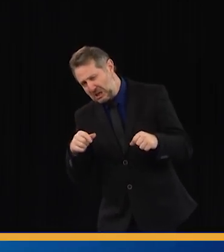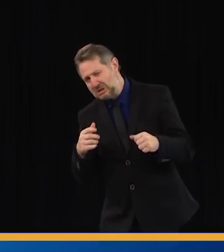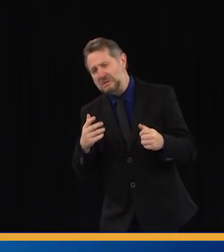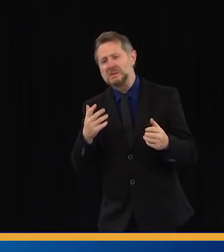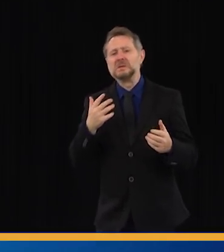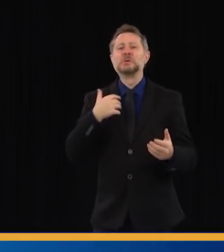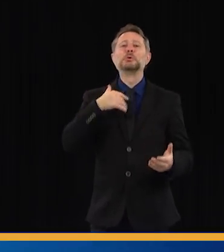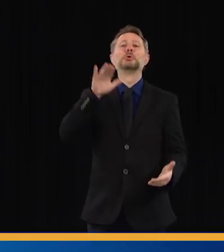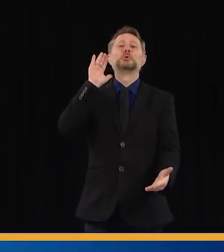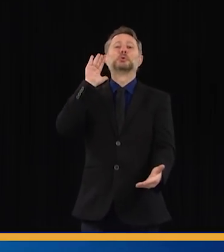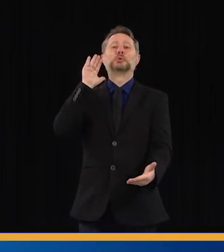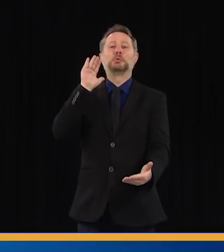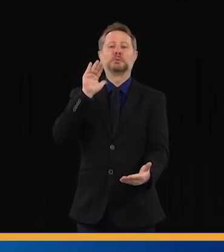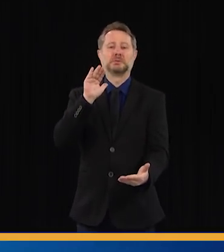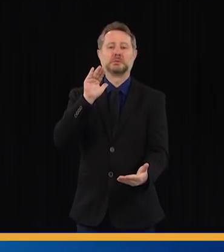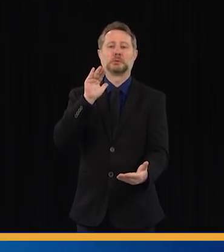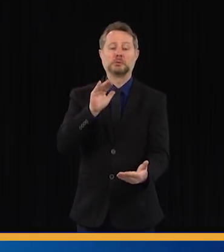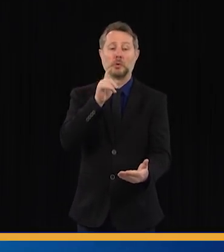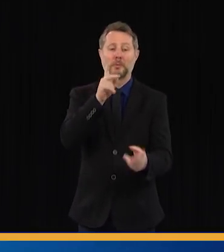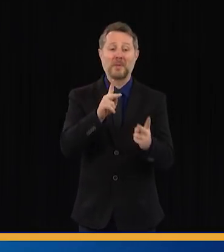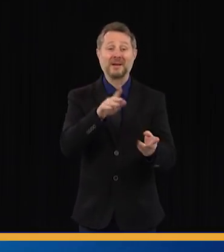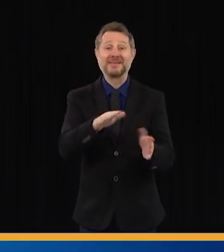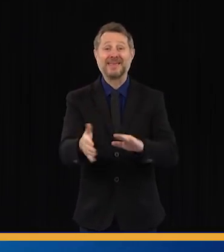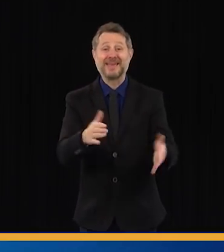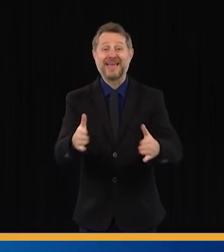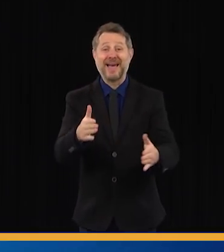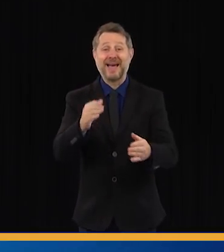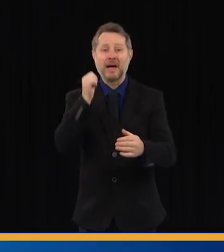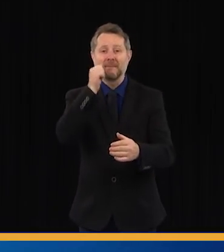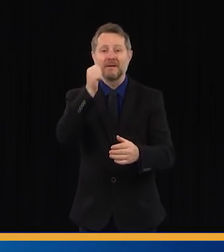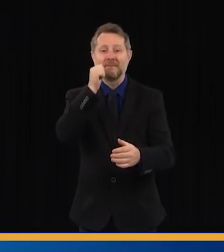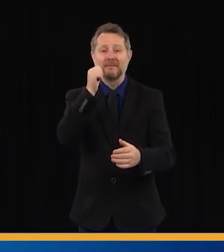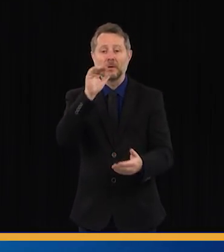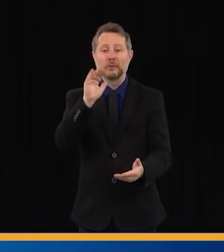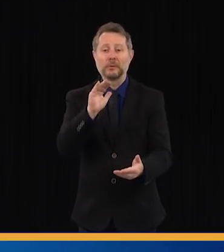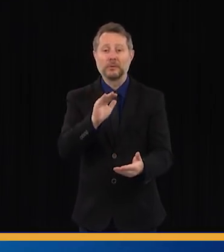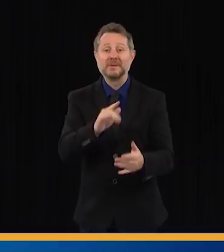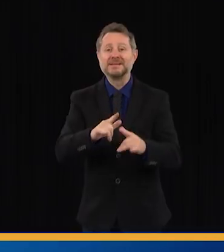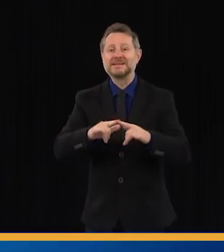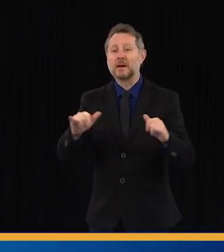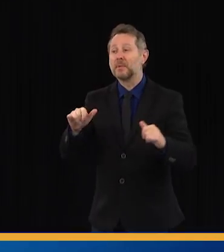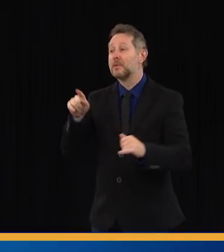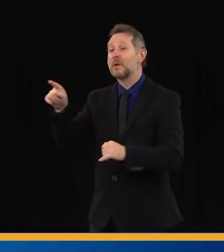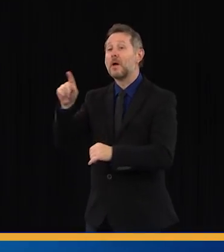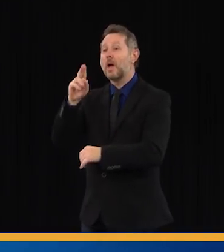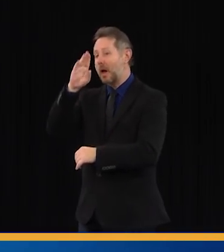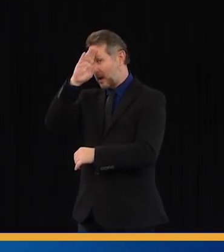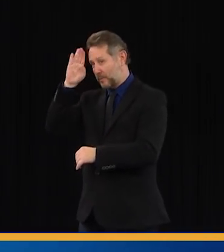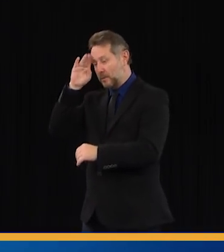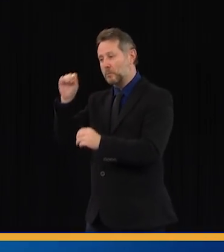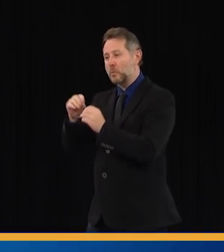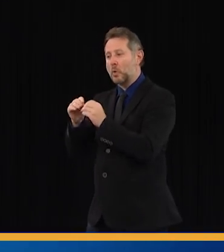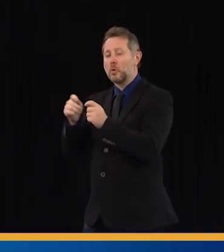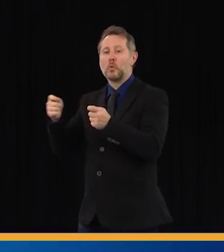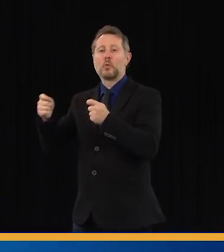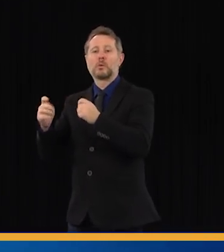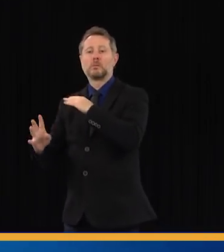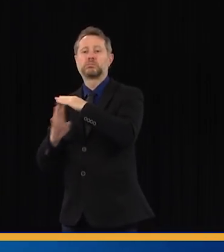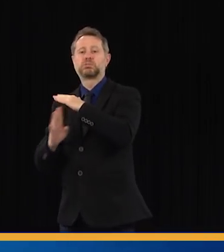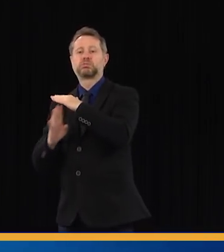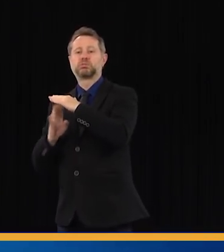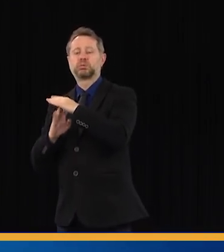who die, and our healthcare system can do phenomenal work and rise to the